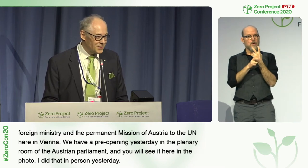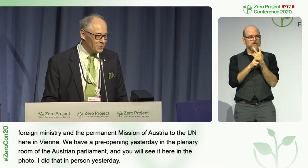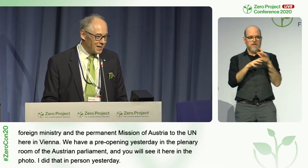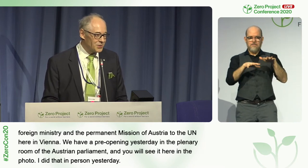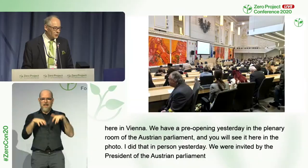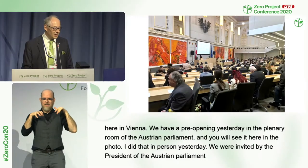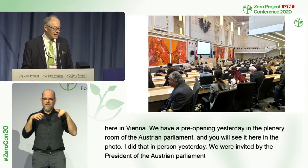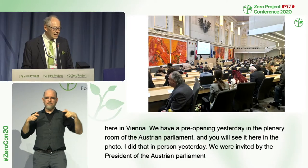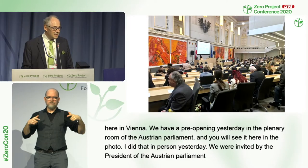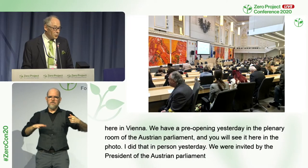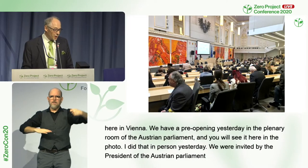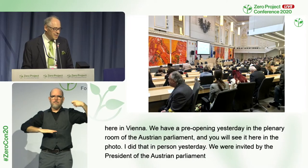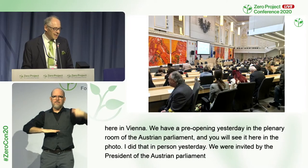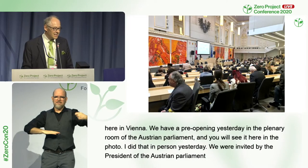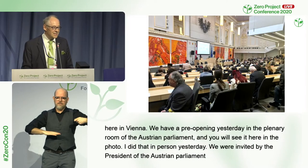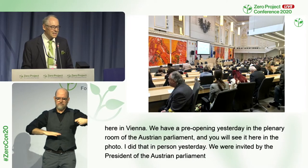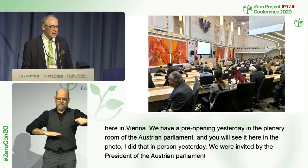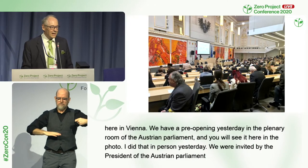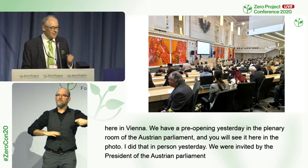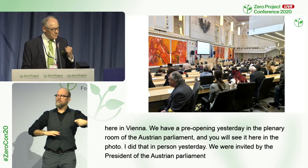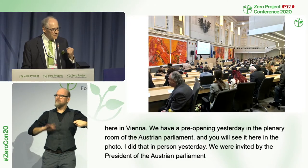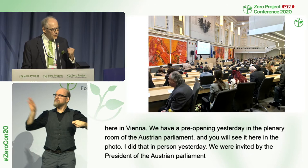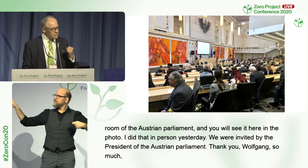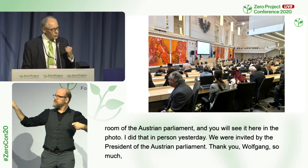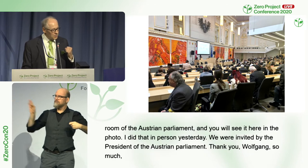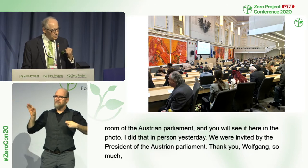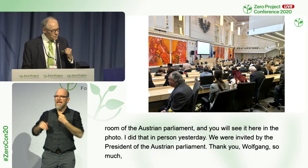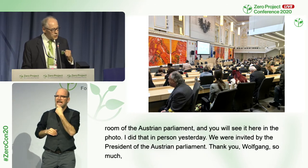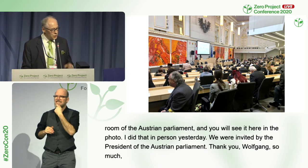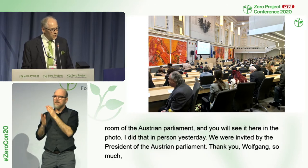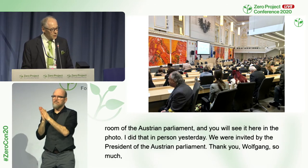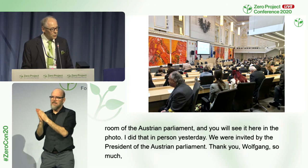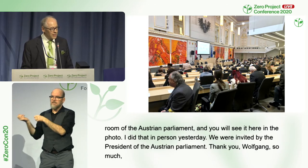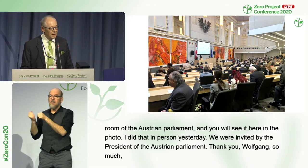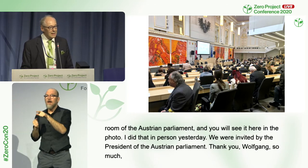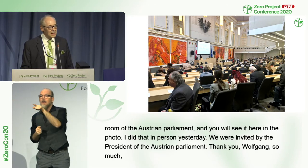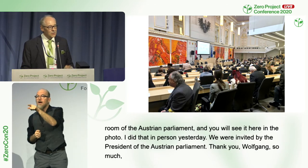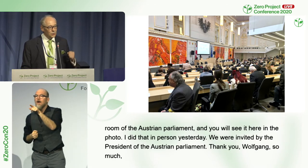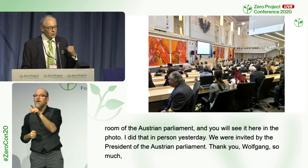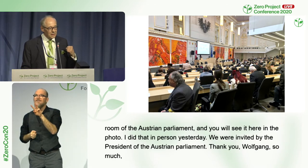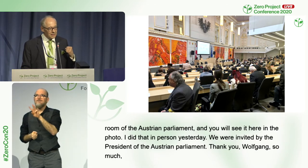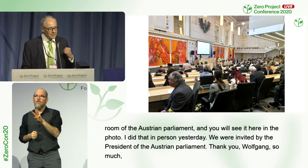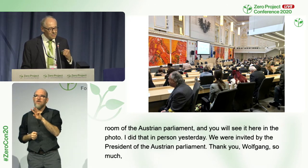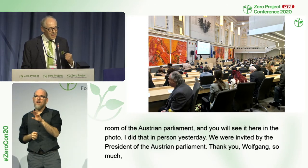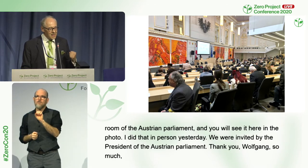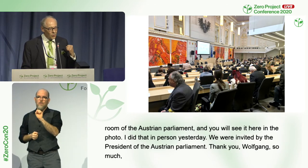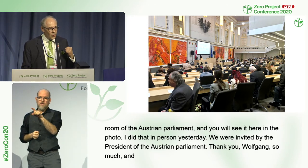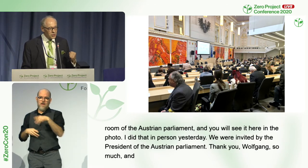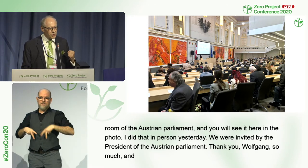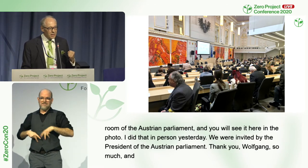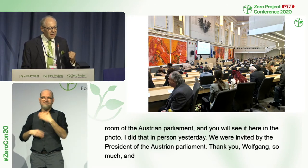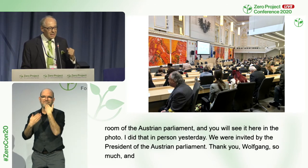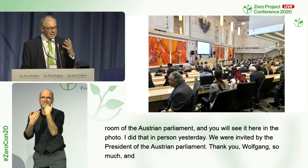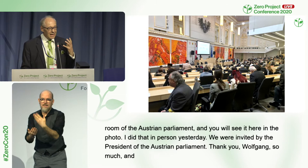Wolfgang, so much for supporting us and the very important mission you are doing to make